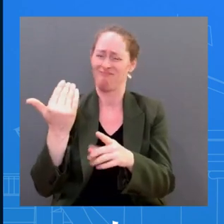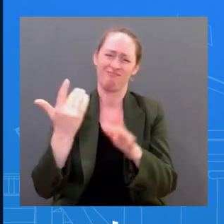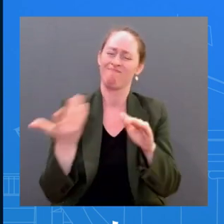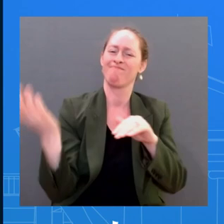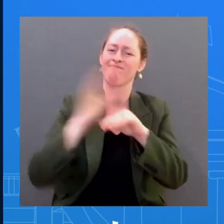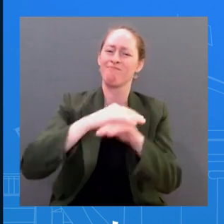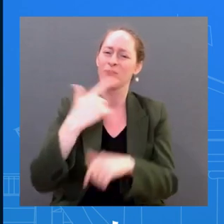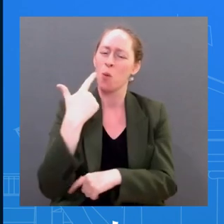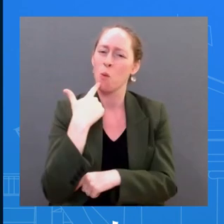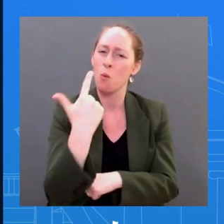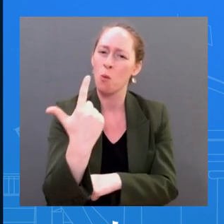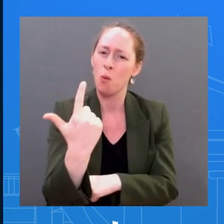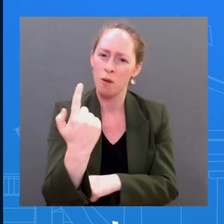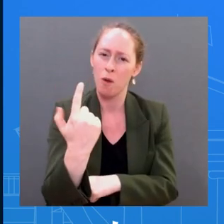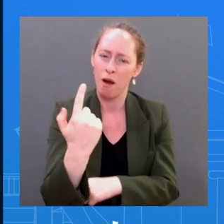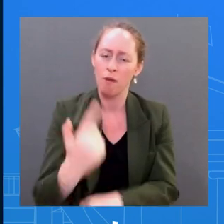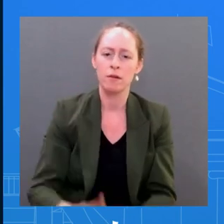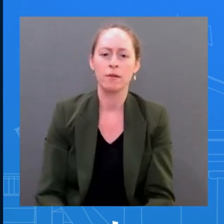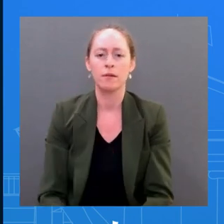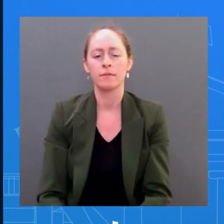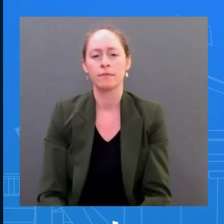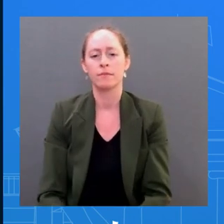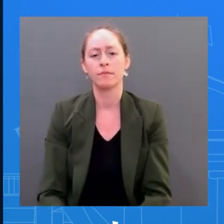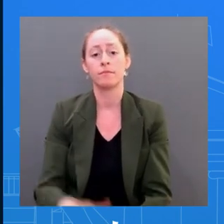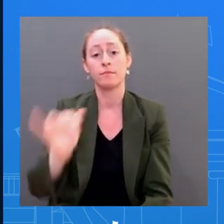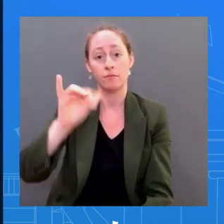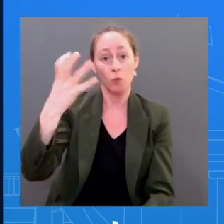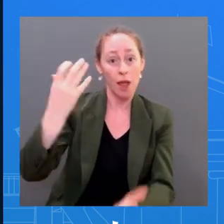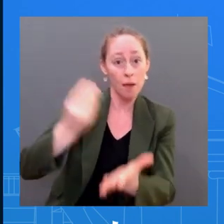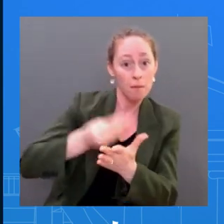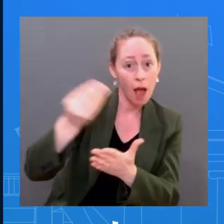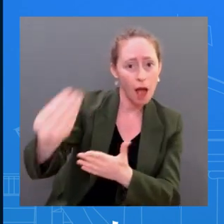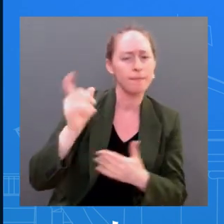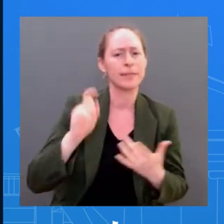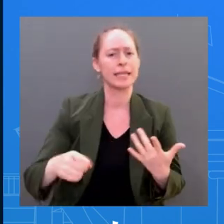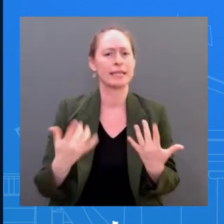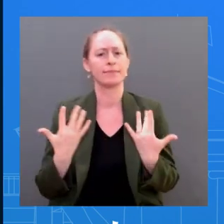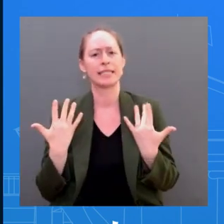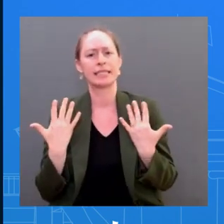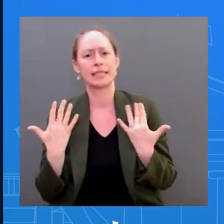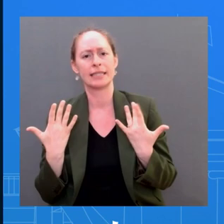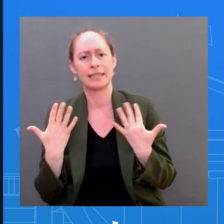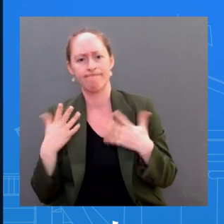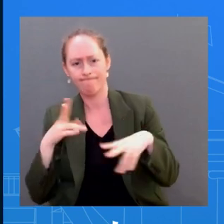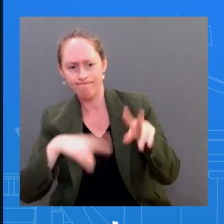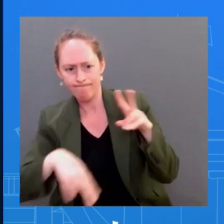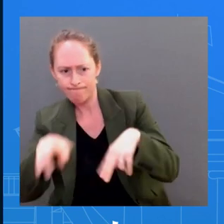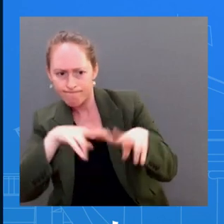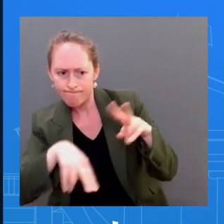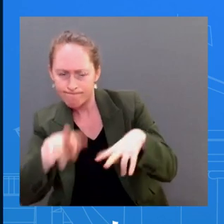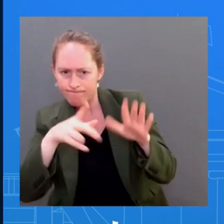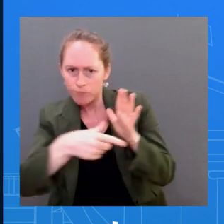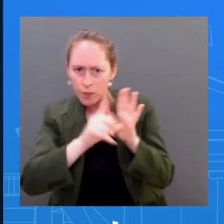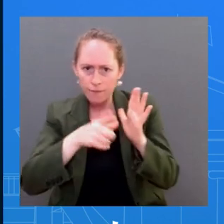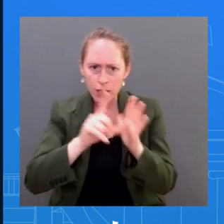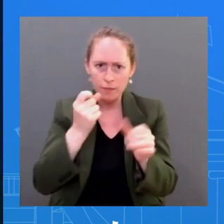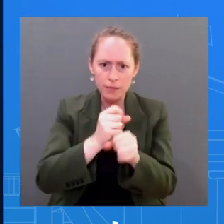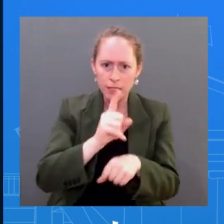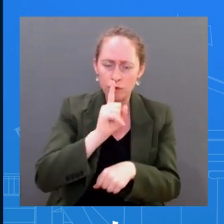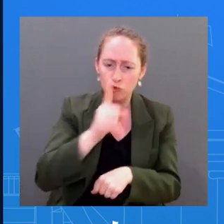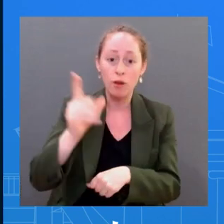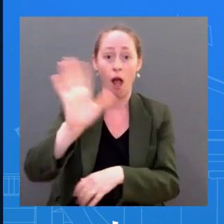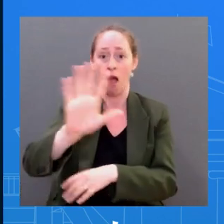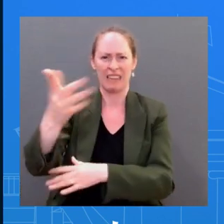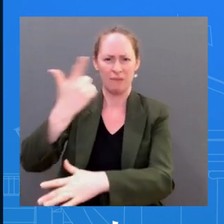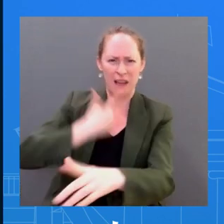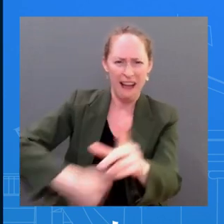for those rifles. We need red flag laws and consequences for those who abuse them. These are reasonable,